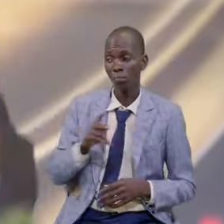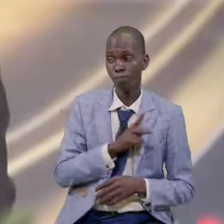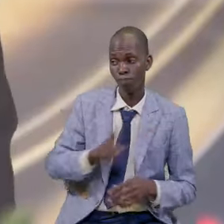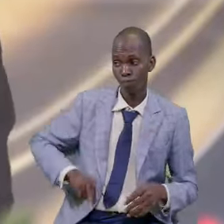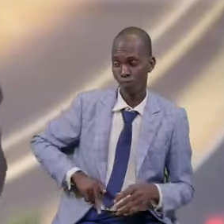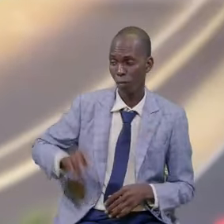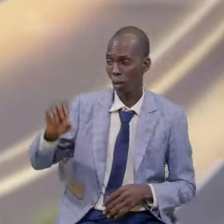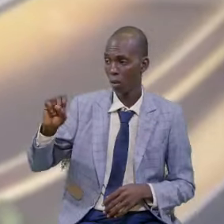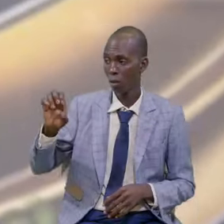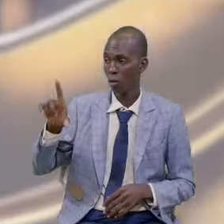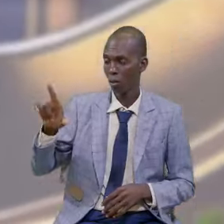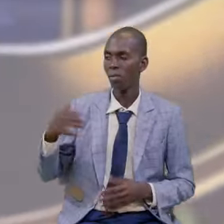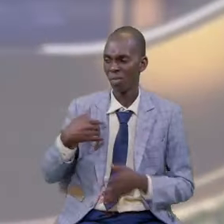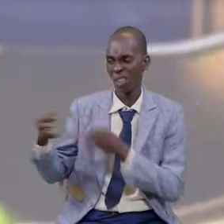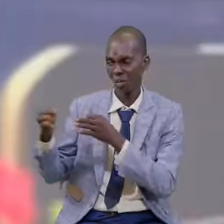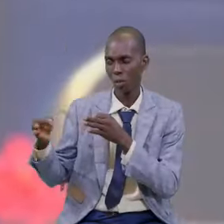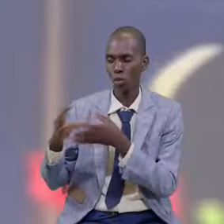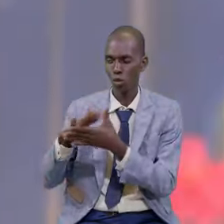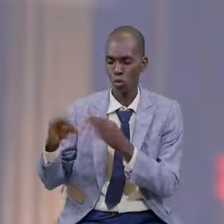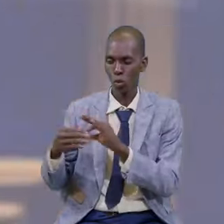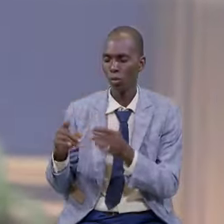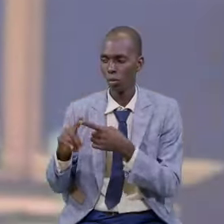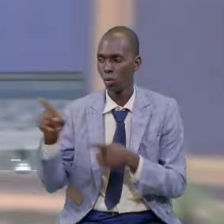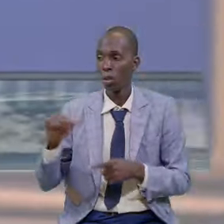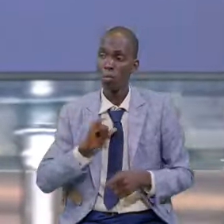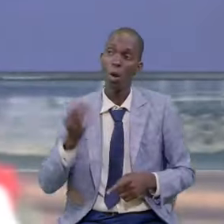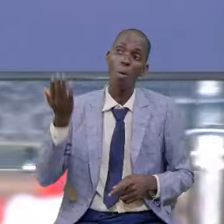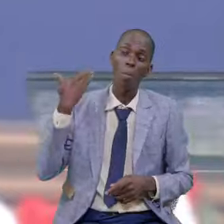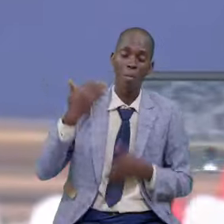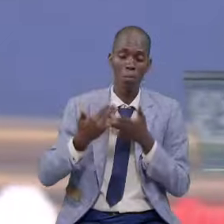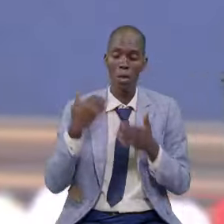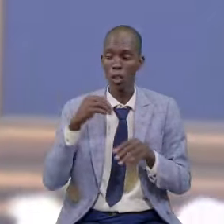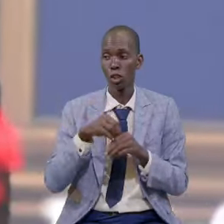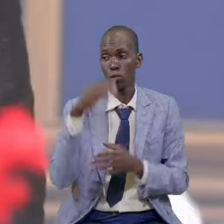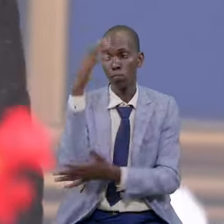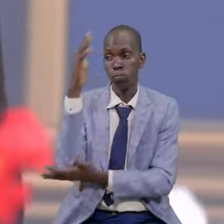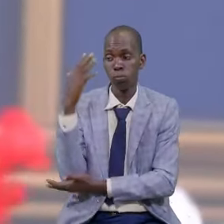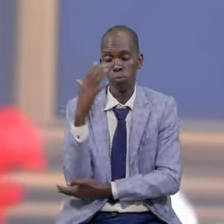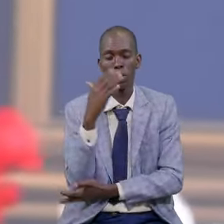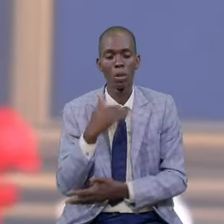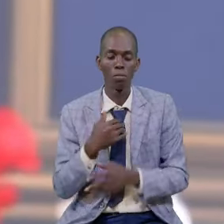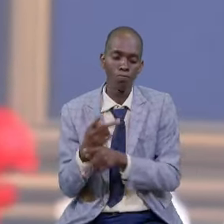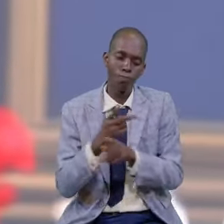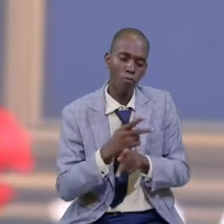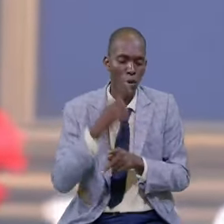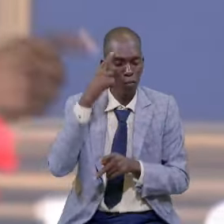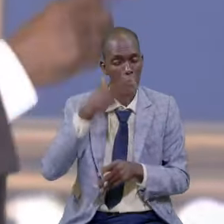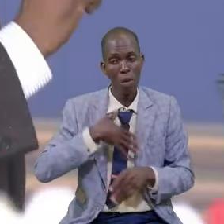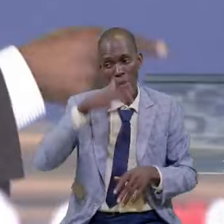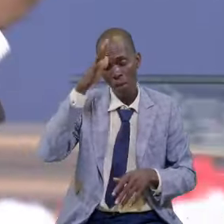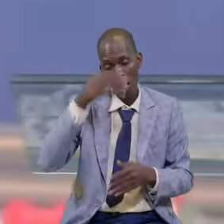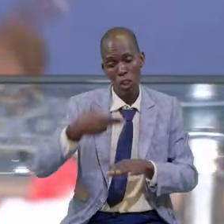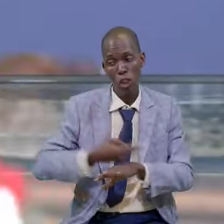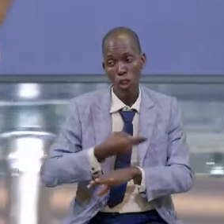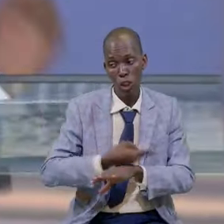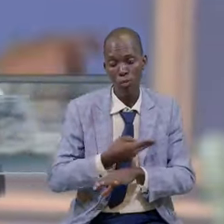was in the bush, in the forest. I was watching over the sheep of my father. A lion came, and I would not